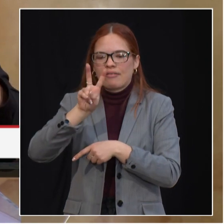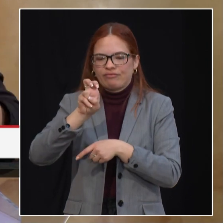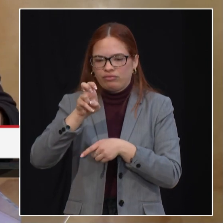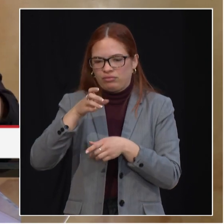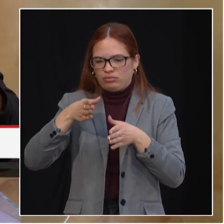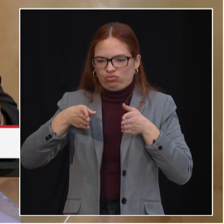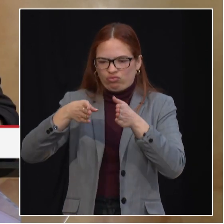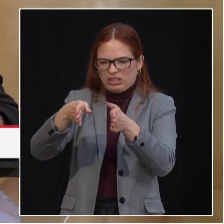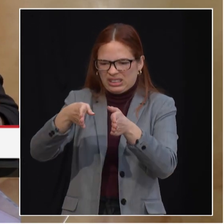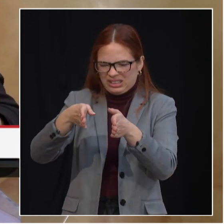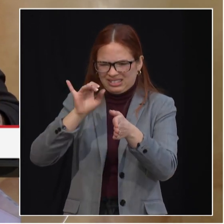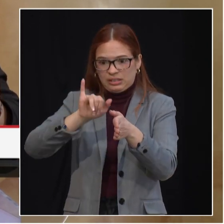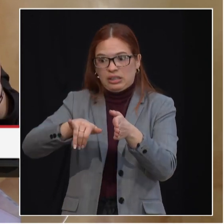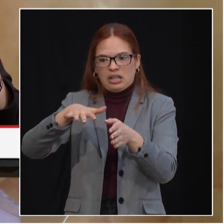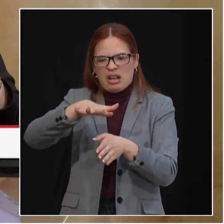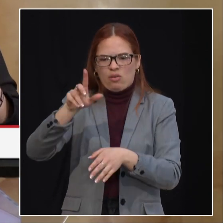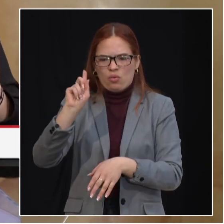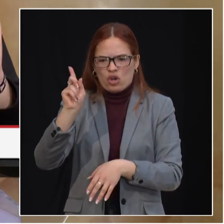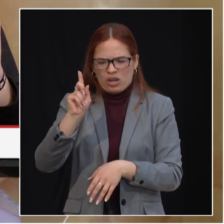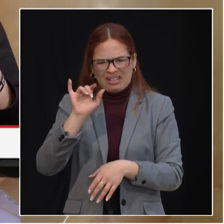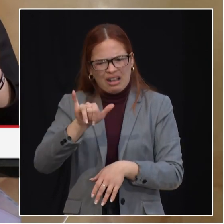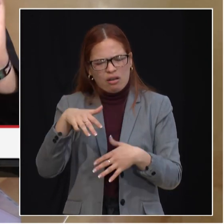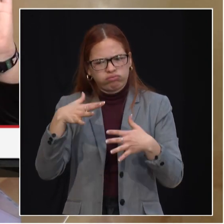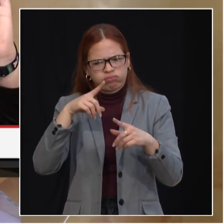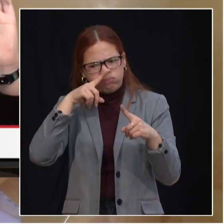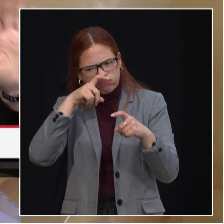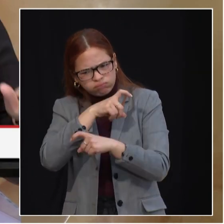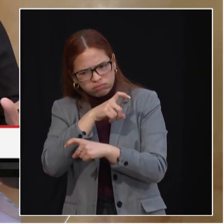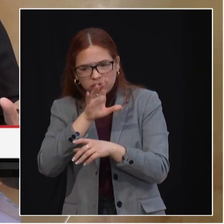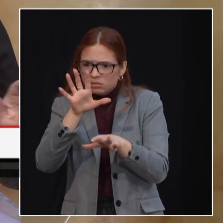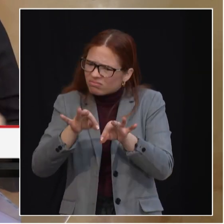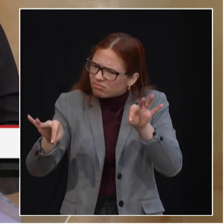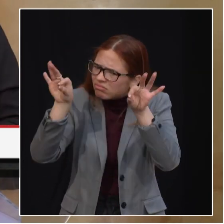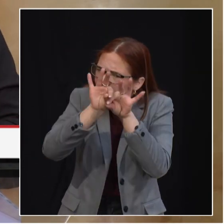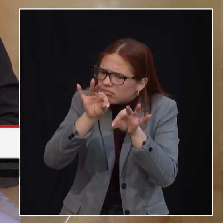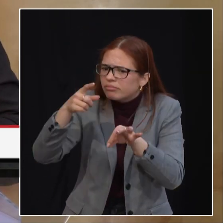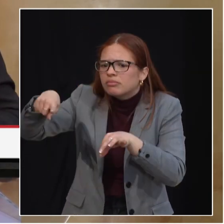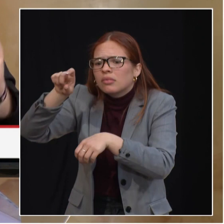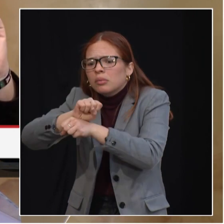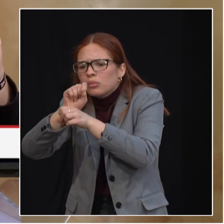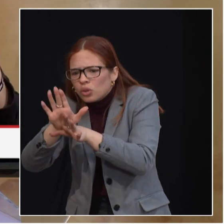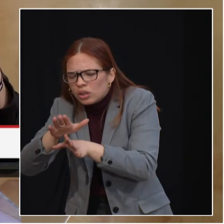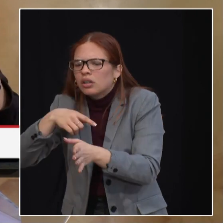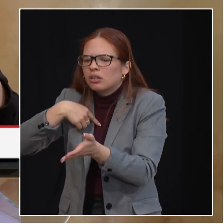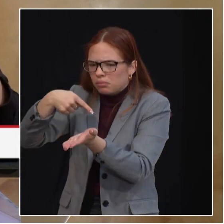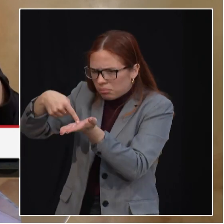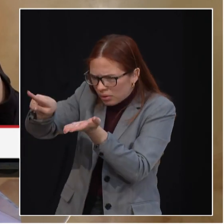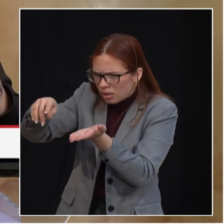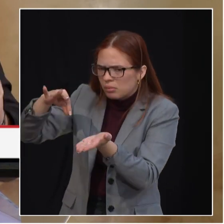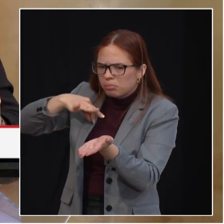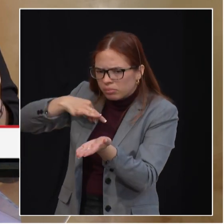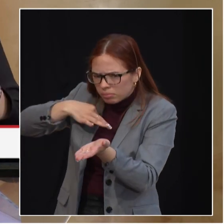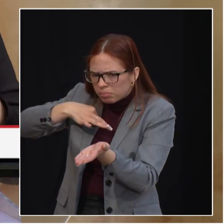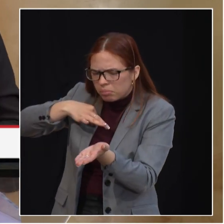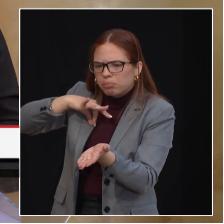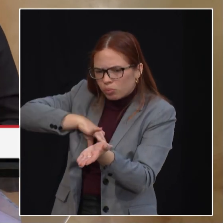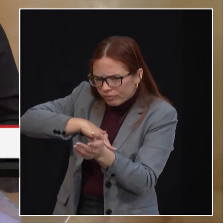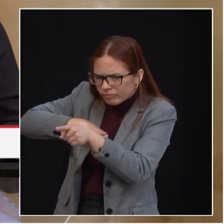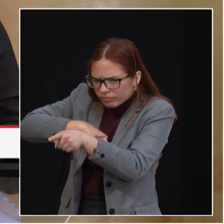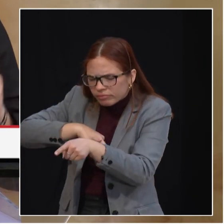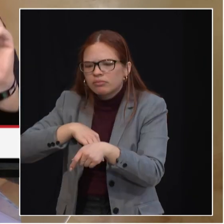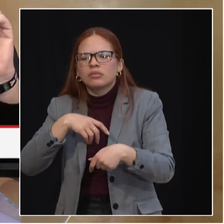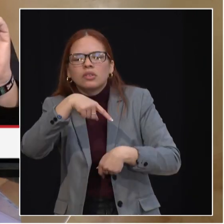but important job. So not only do I pay out benefits, not only do we get young people